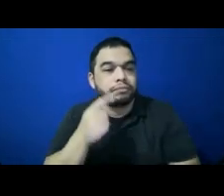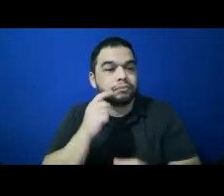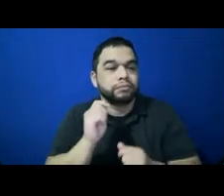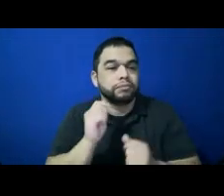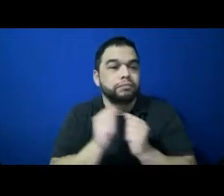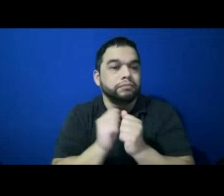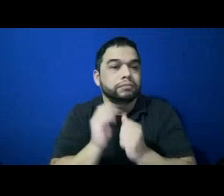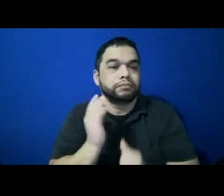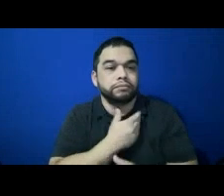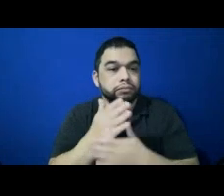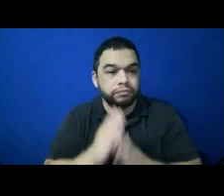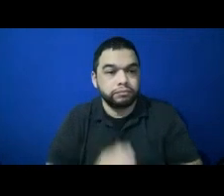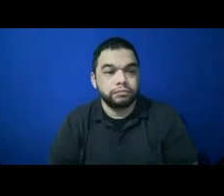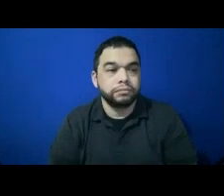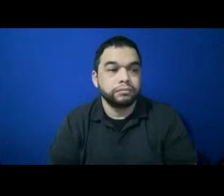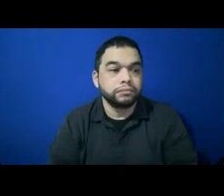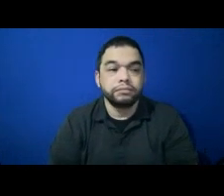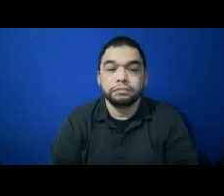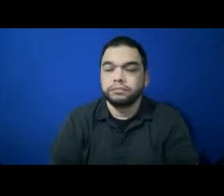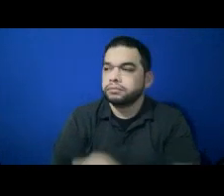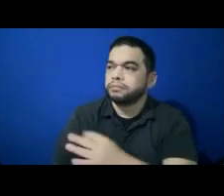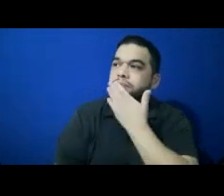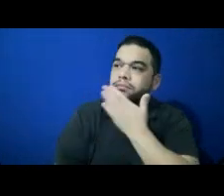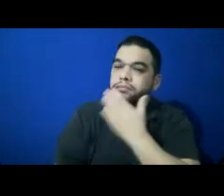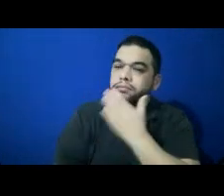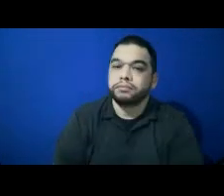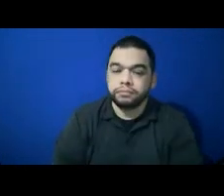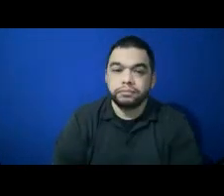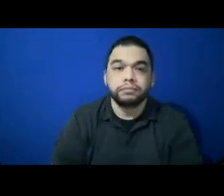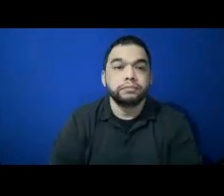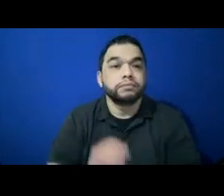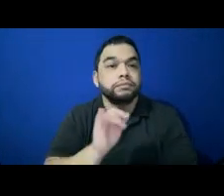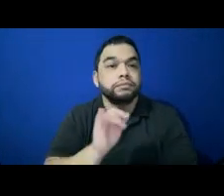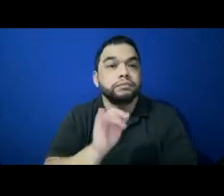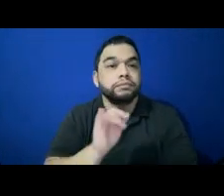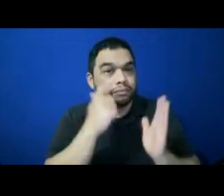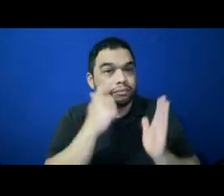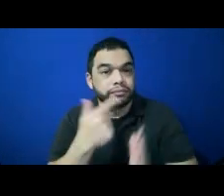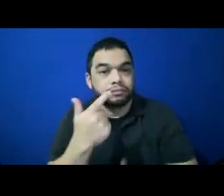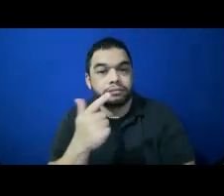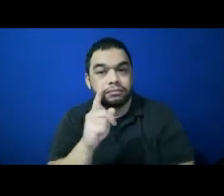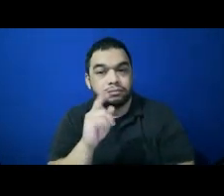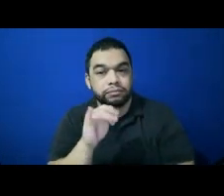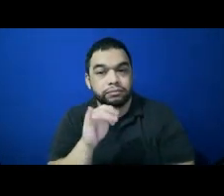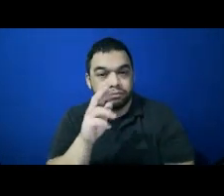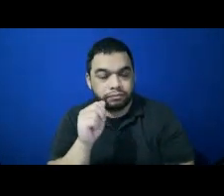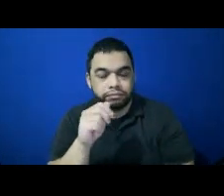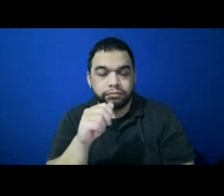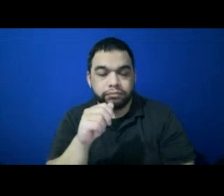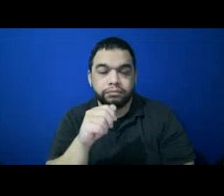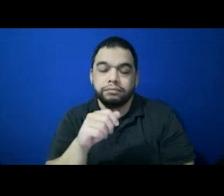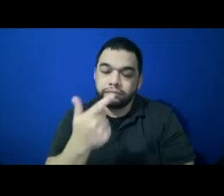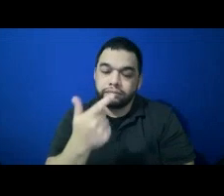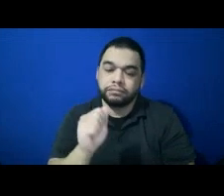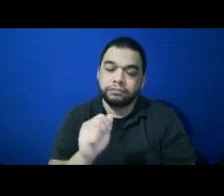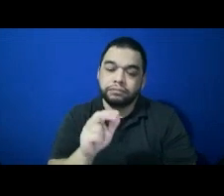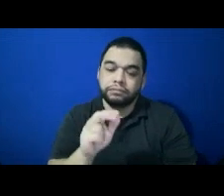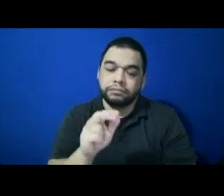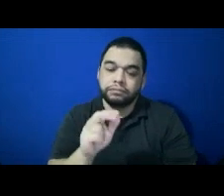Bill. And just a quick shout out that I saw Gabriela's connected. So happy to have you back, Gabriela. She was a great part of this